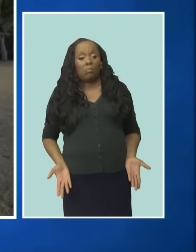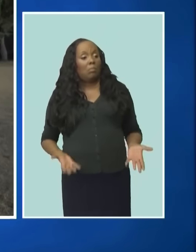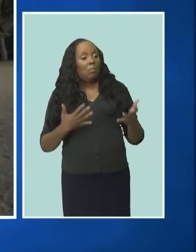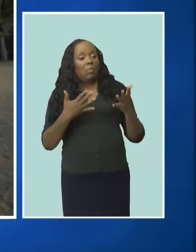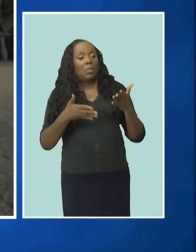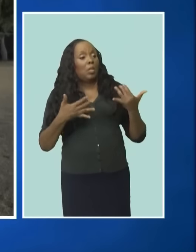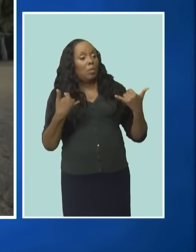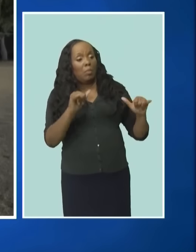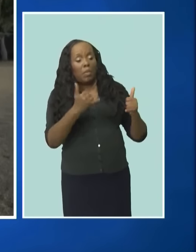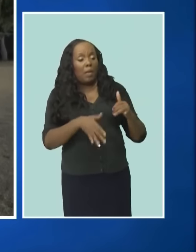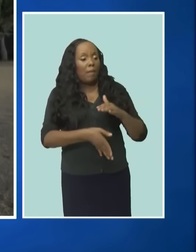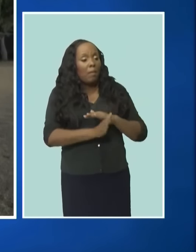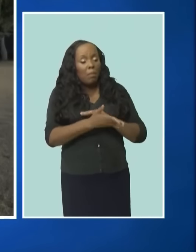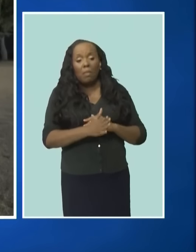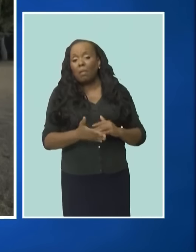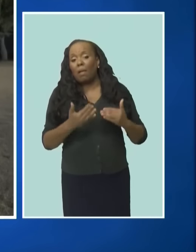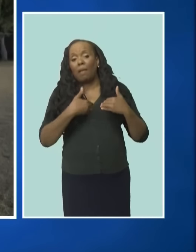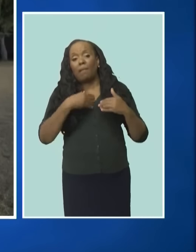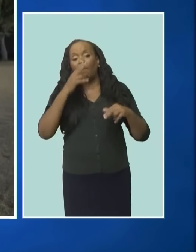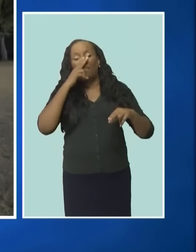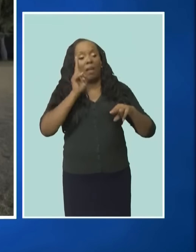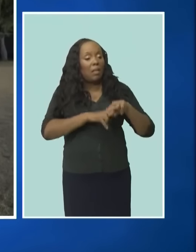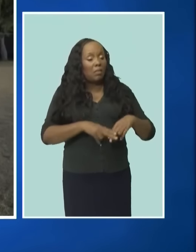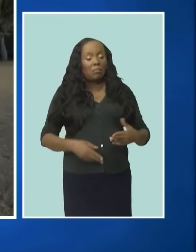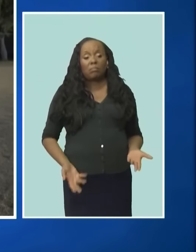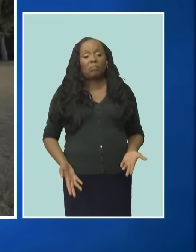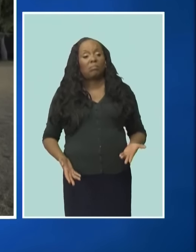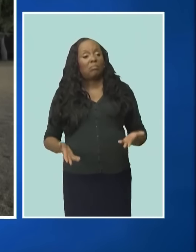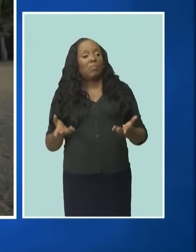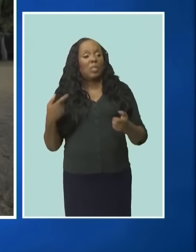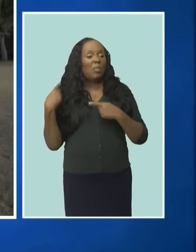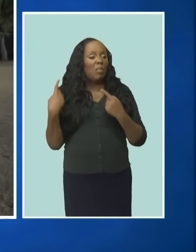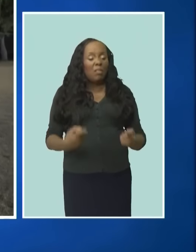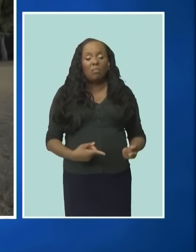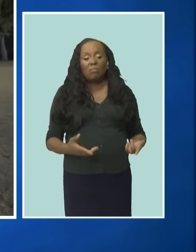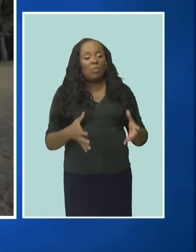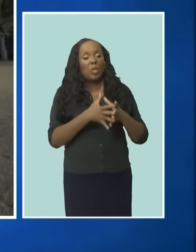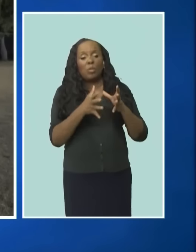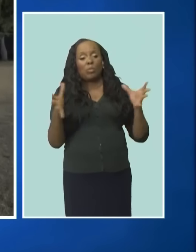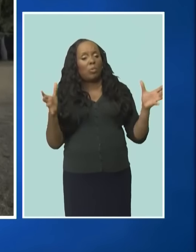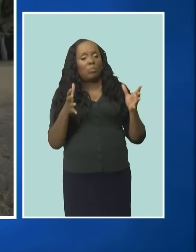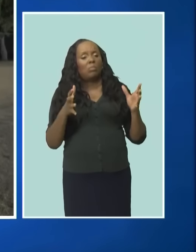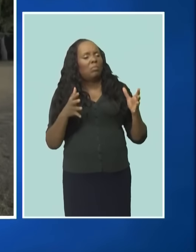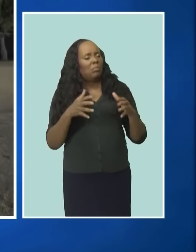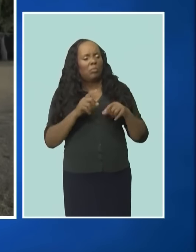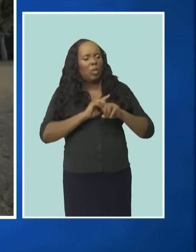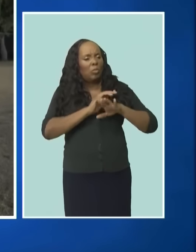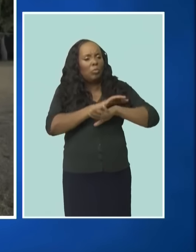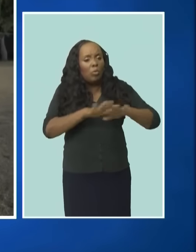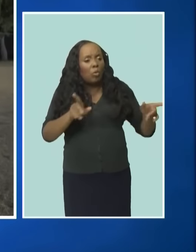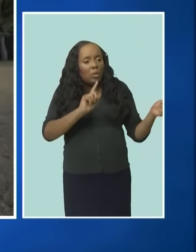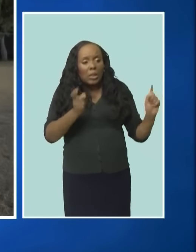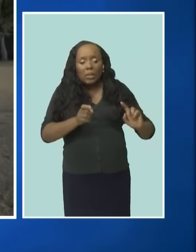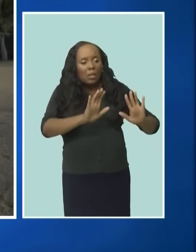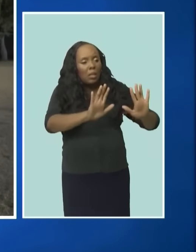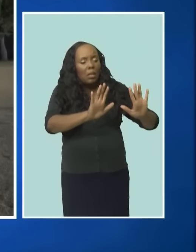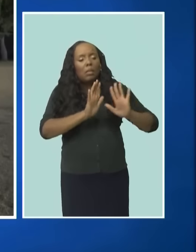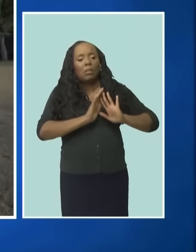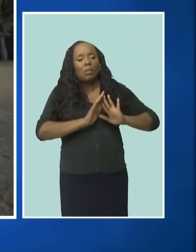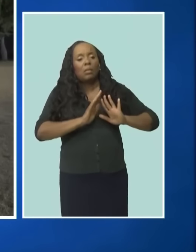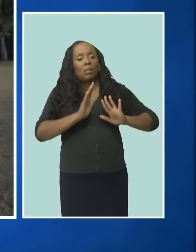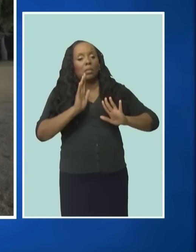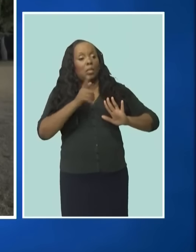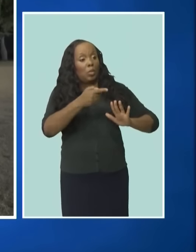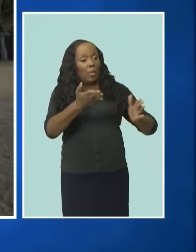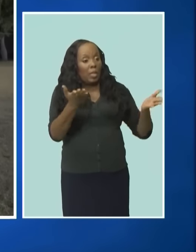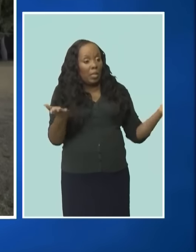your football, have fun. The football that brought you to this competition, don't try to change it. This is what got you here, this is what will get you through.